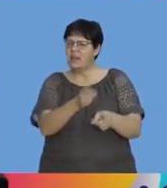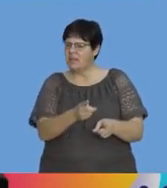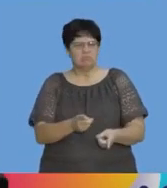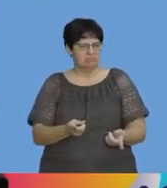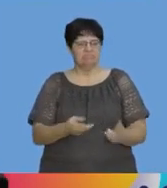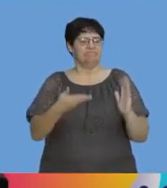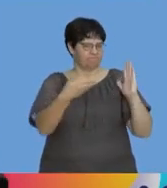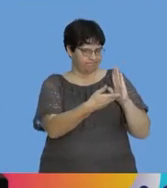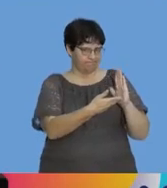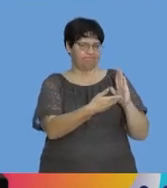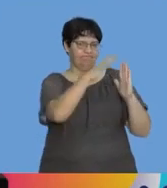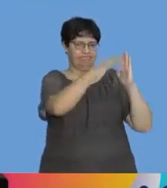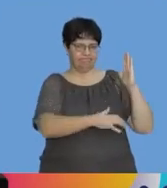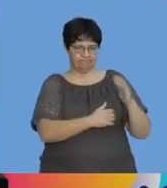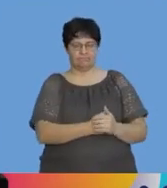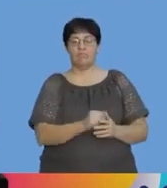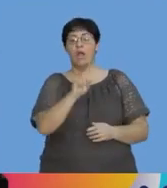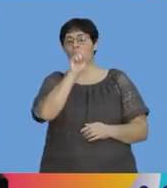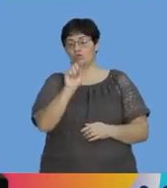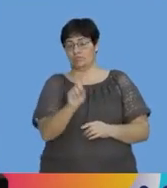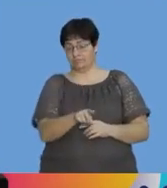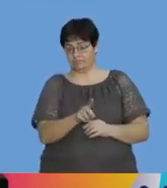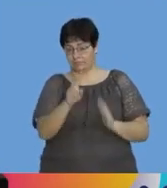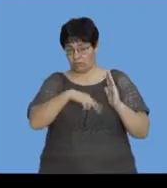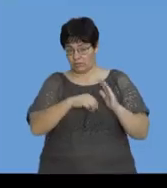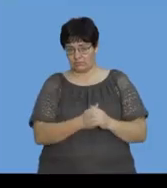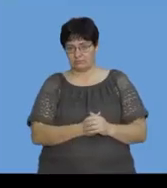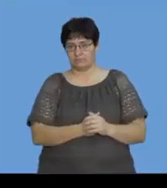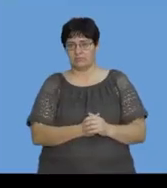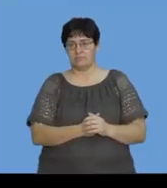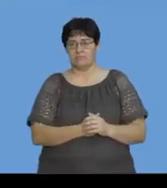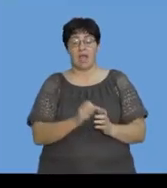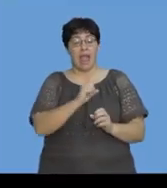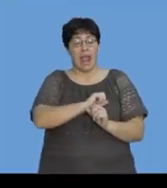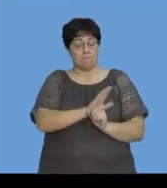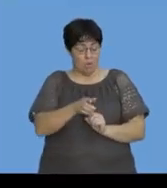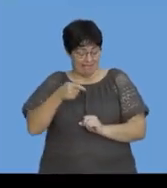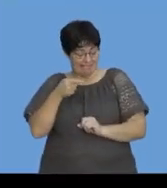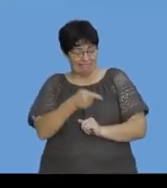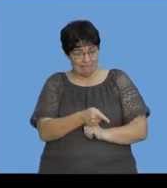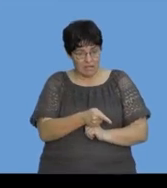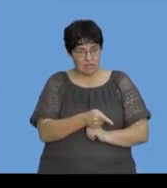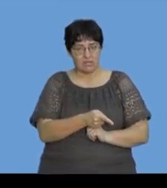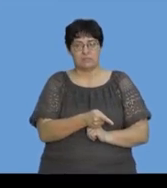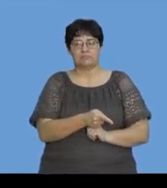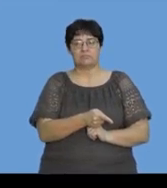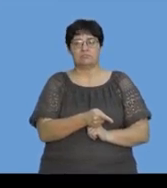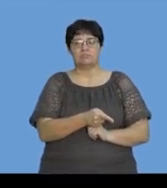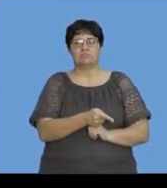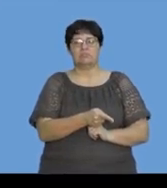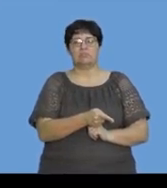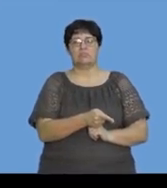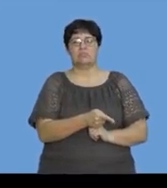the answer here is in the text. Okay, let's read the question. It says, although Ebola